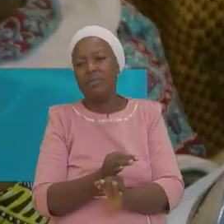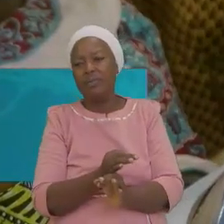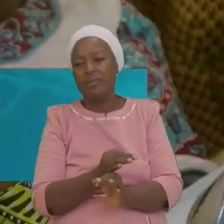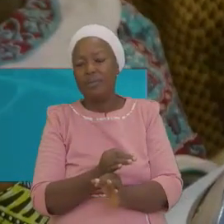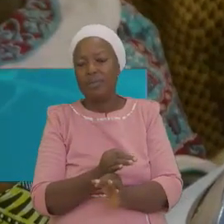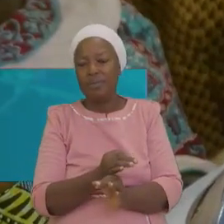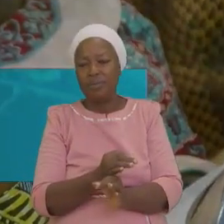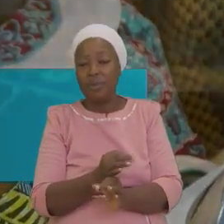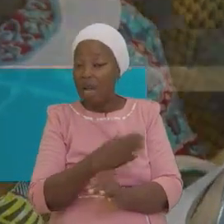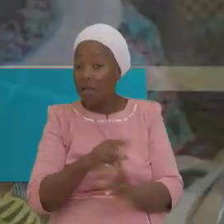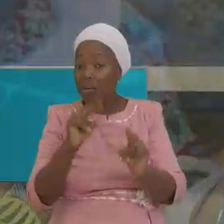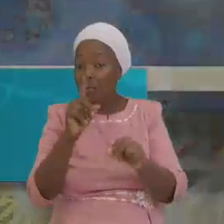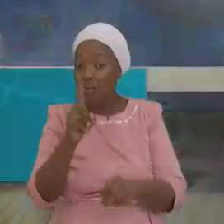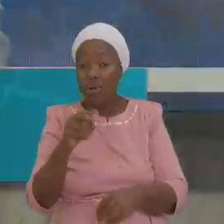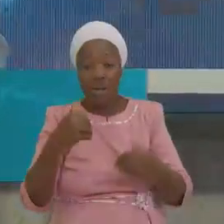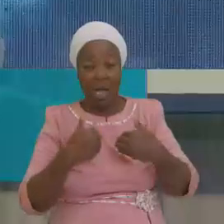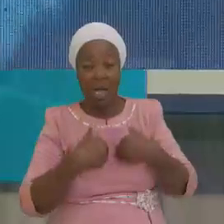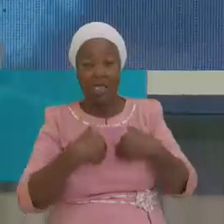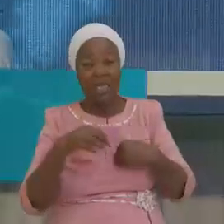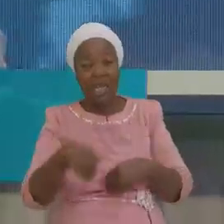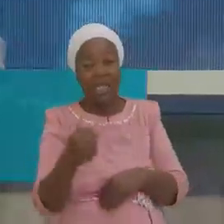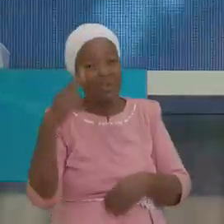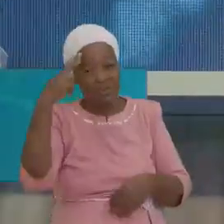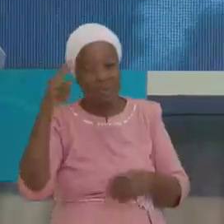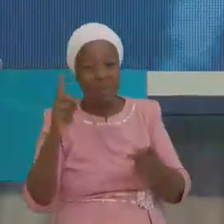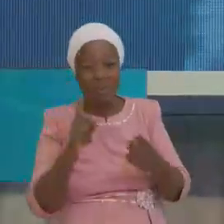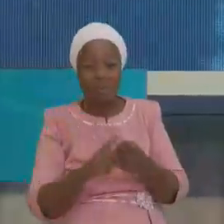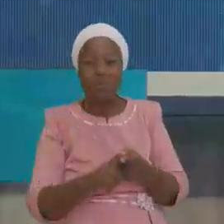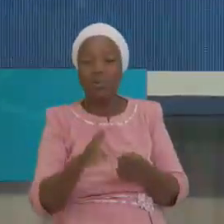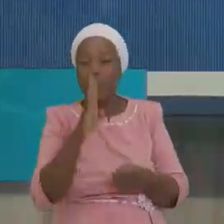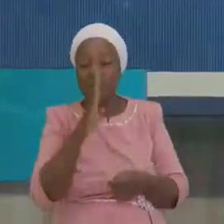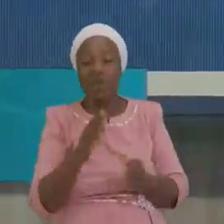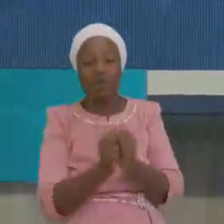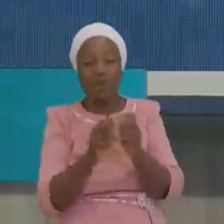And nobody has any reason to have to be faithless.